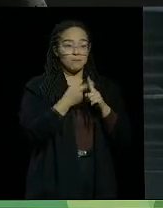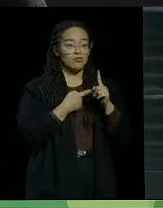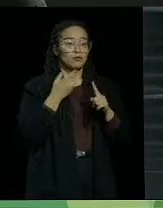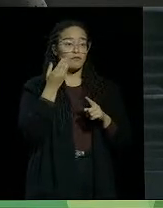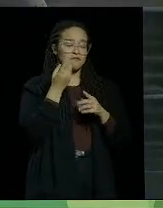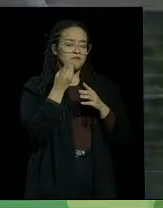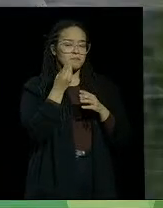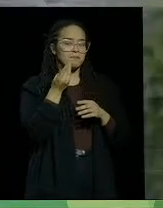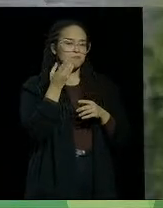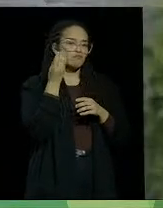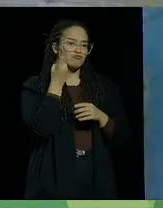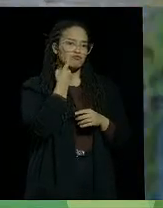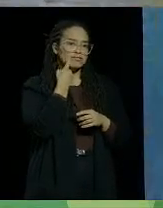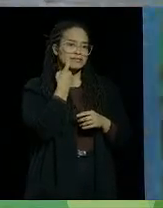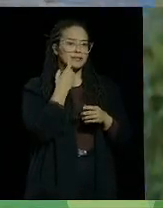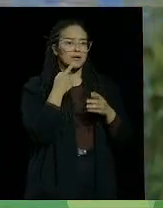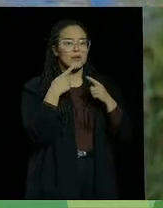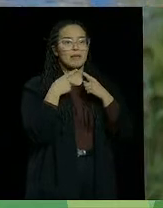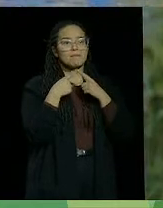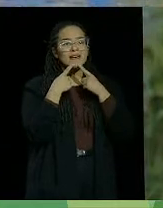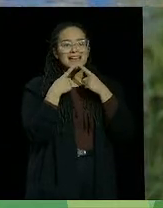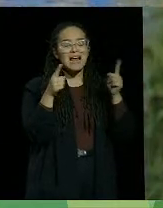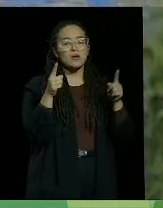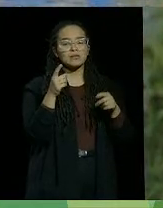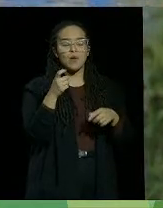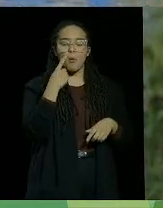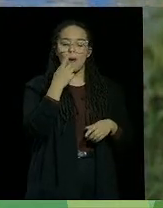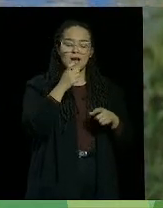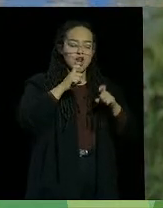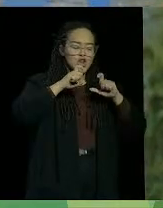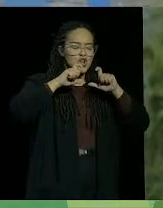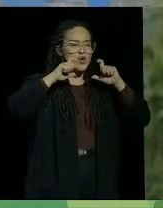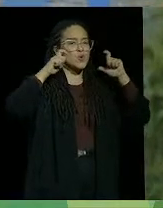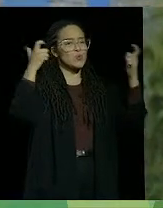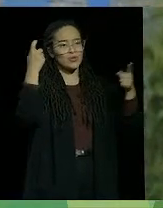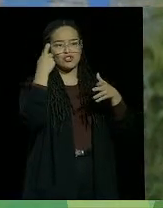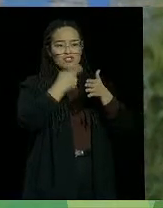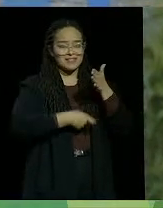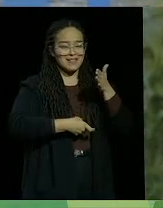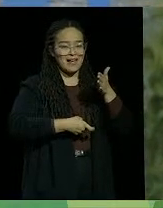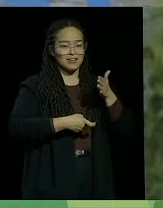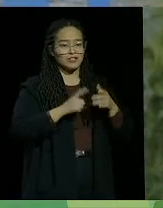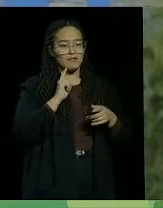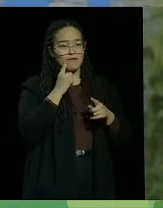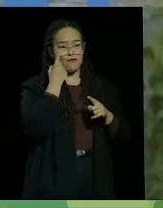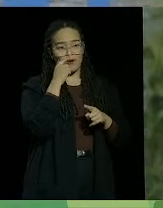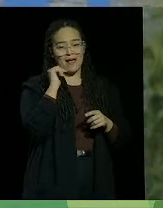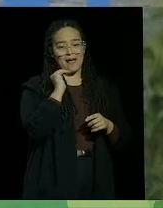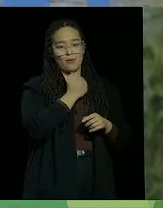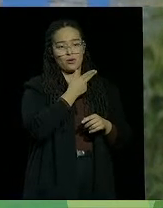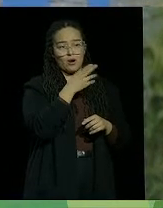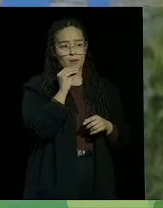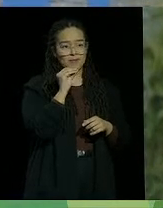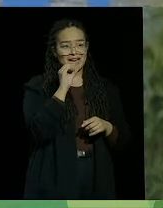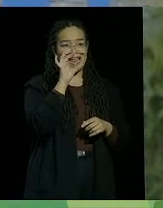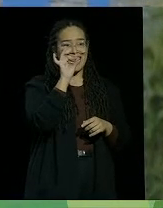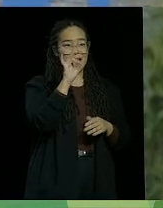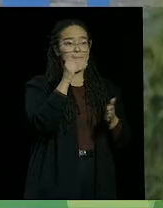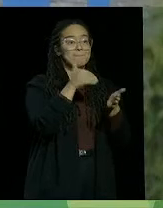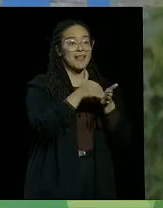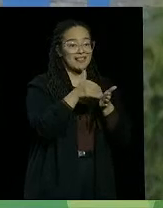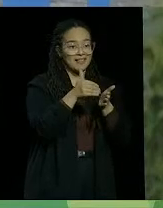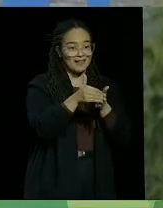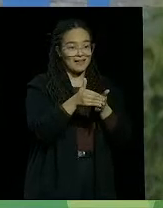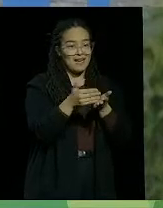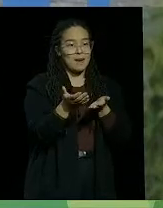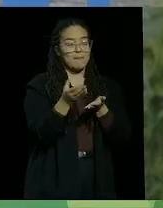single transaction in our company's history, a planned $8 billion acquisition of the residential and light